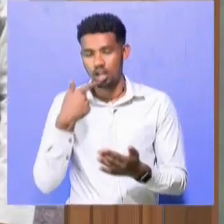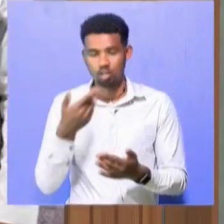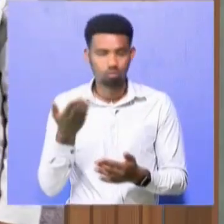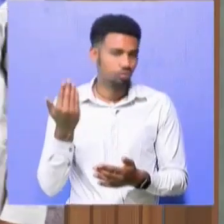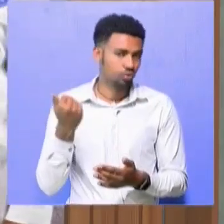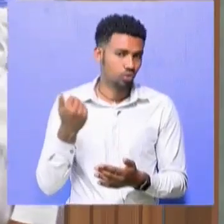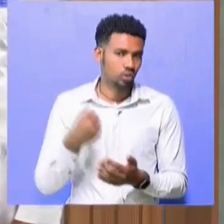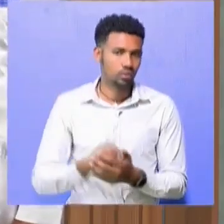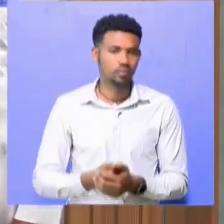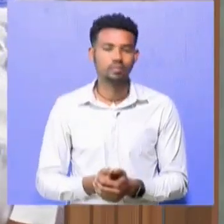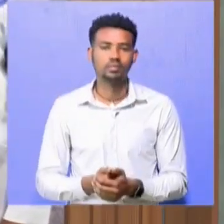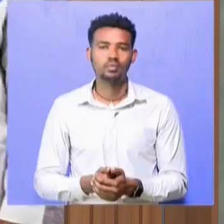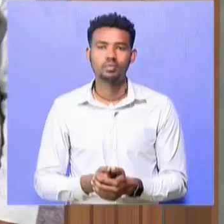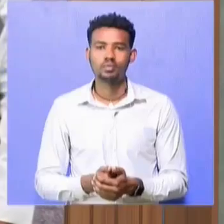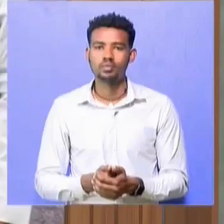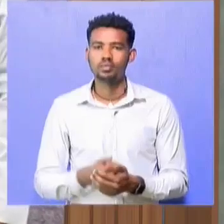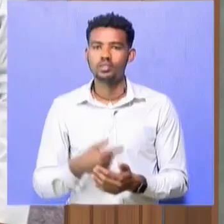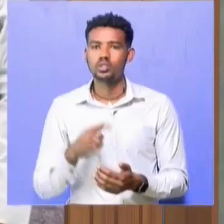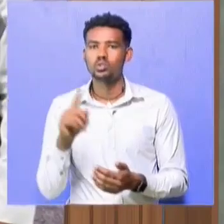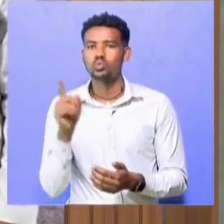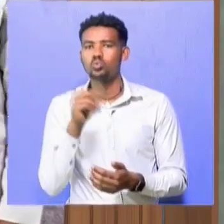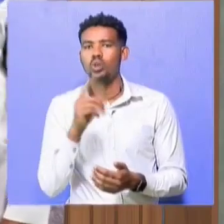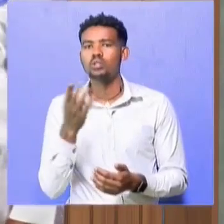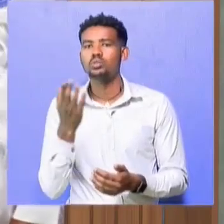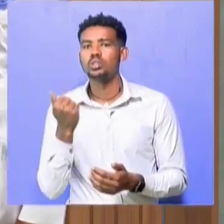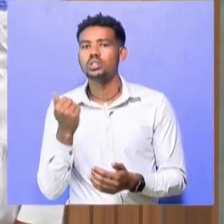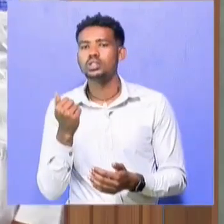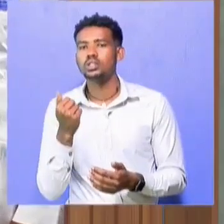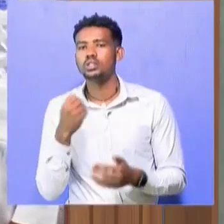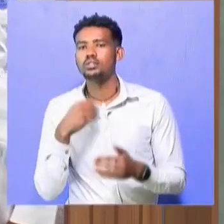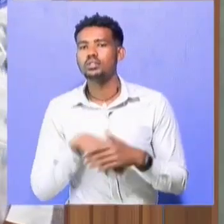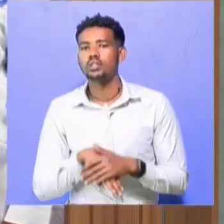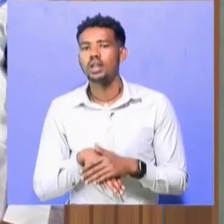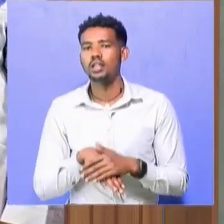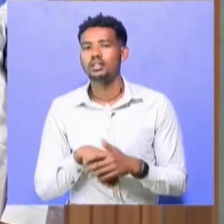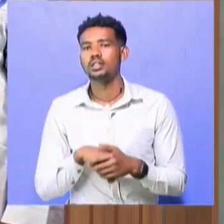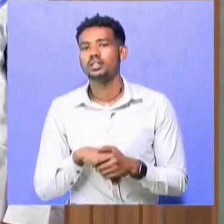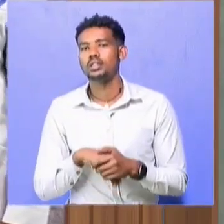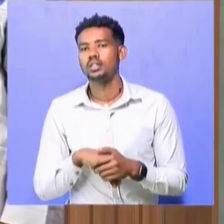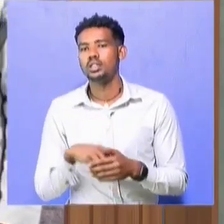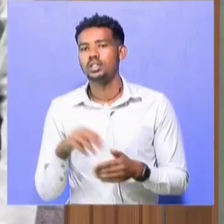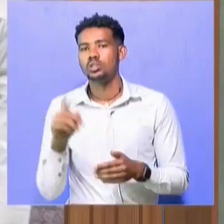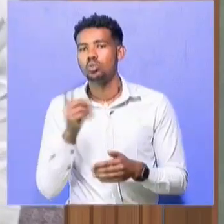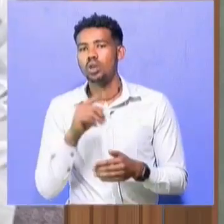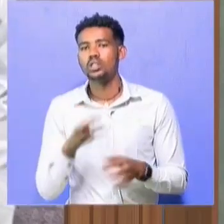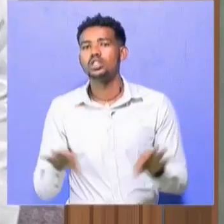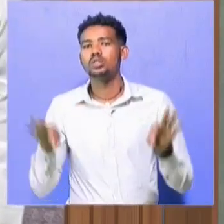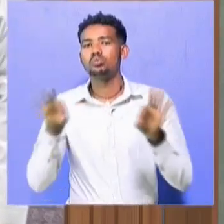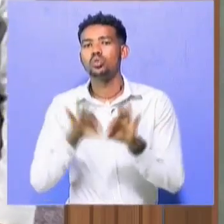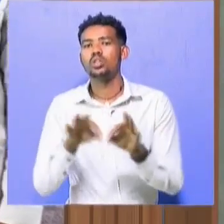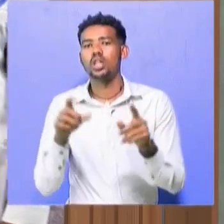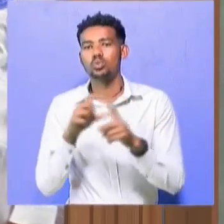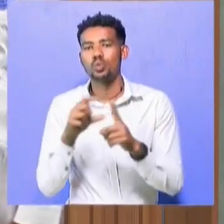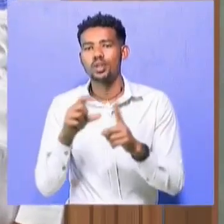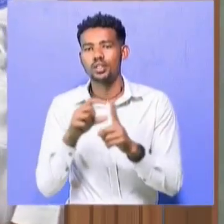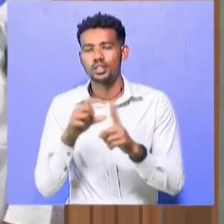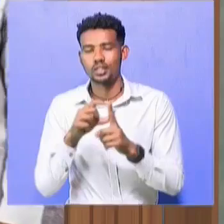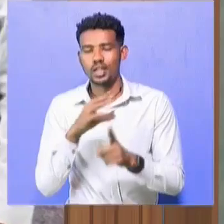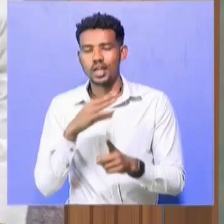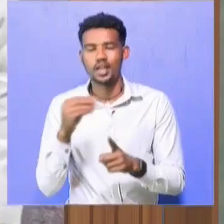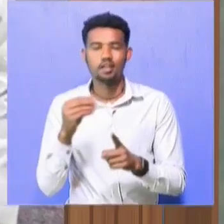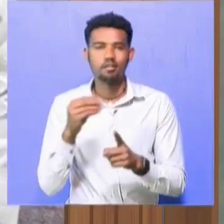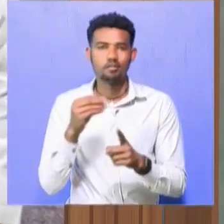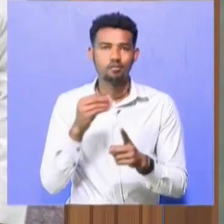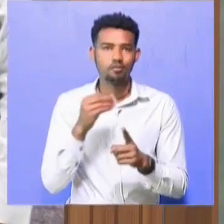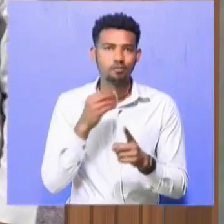texts? What has to be emphasized? Yeah, what are important words and